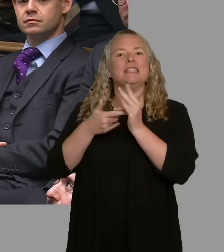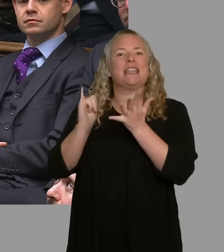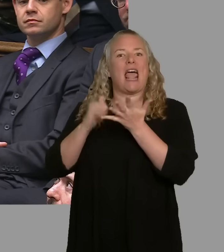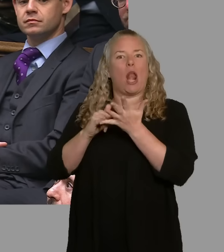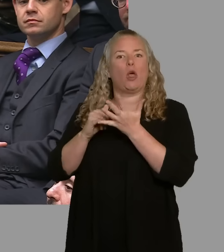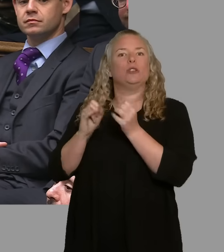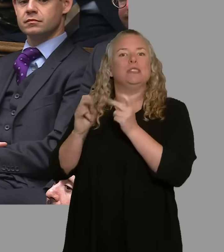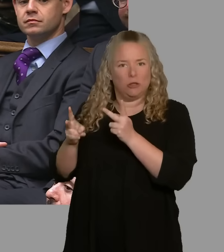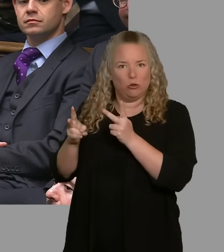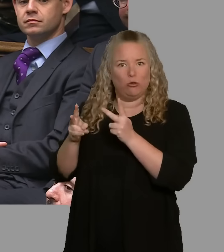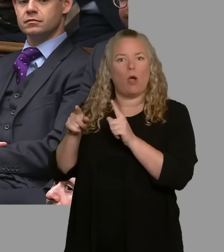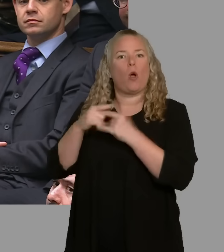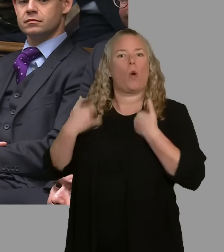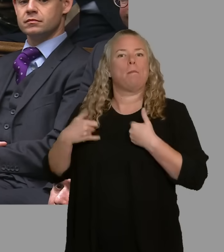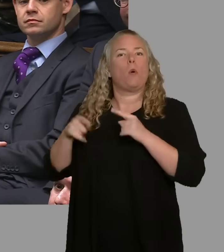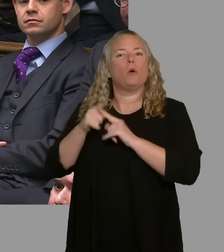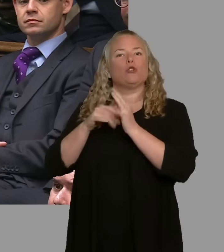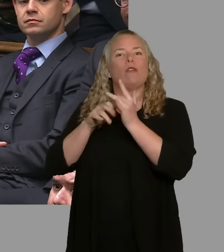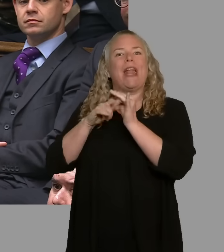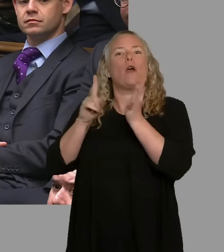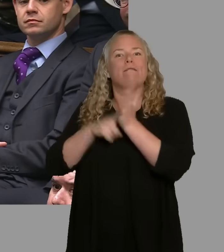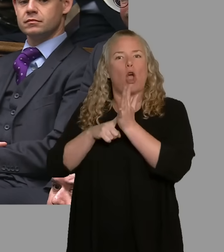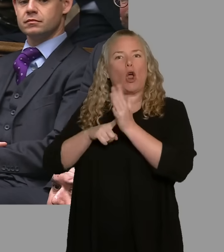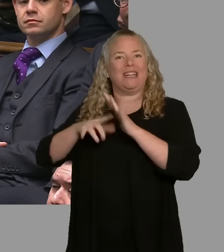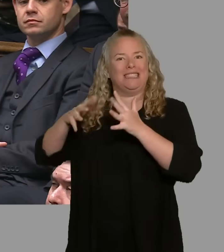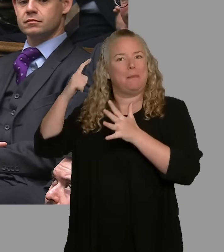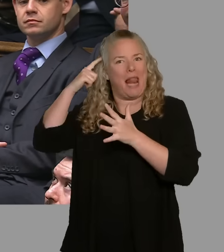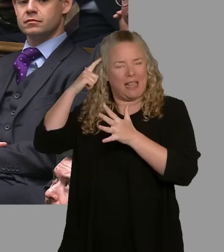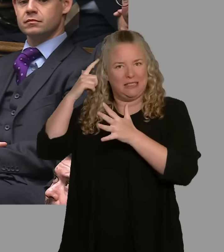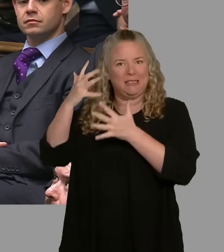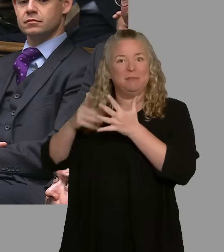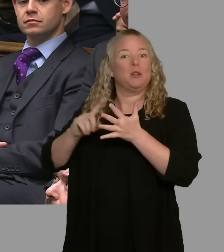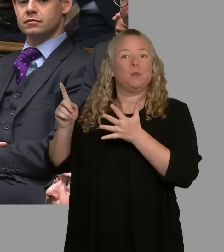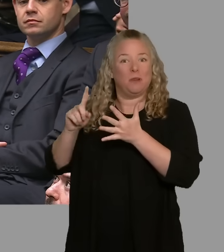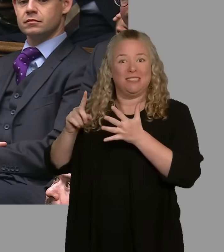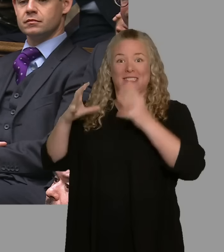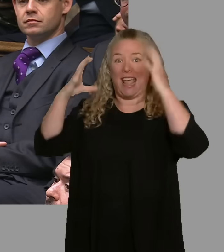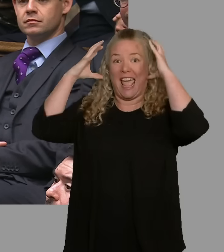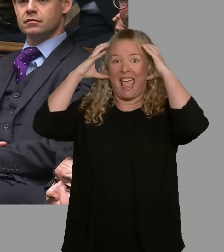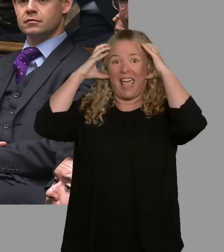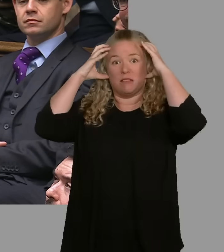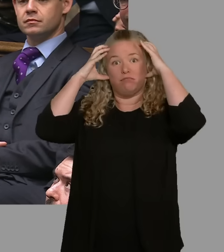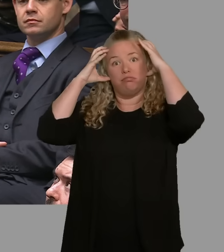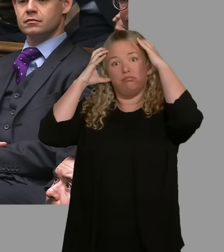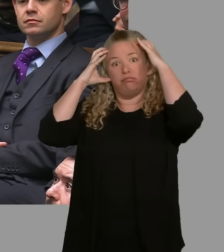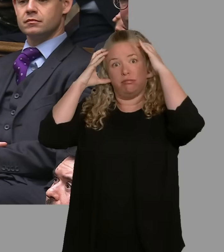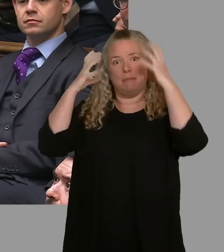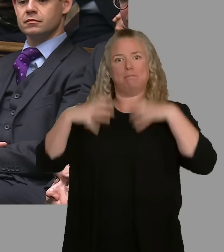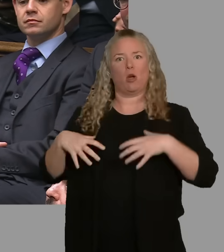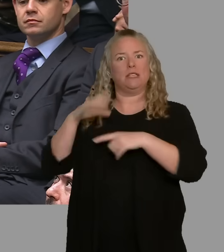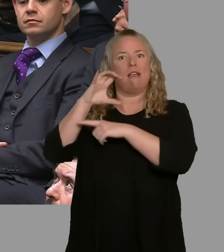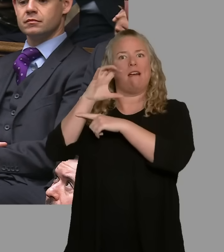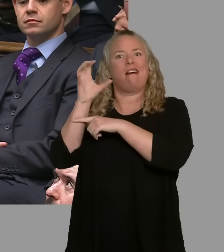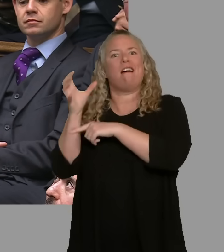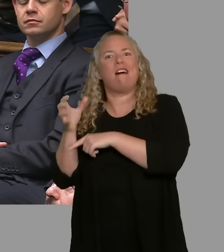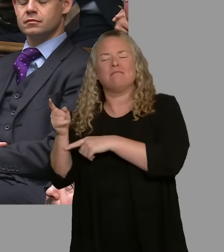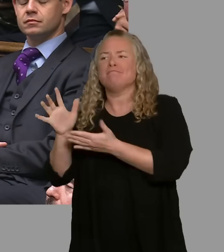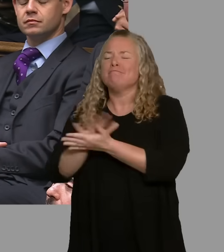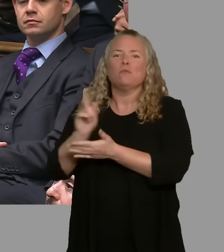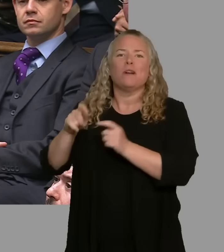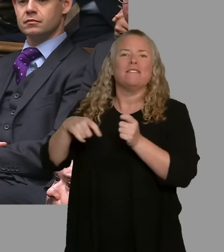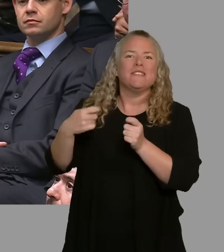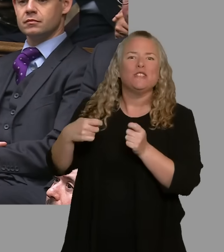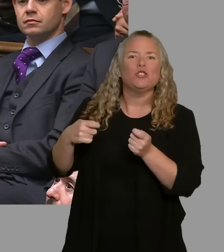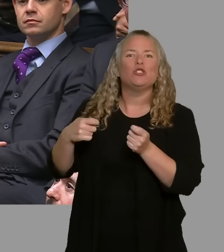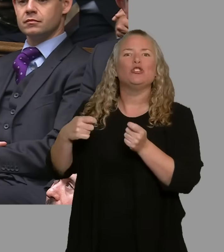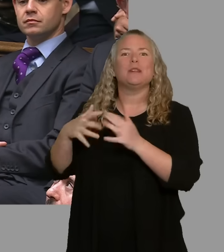bedbound and says his condition has destroyed his quality of life. He's also having to crowdfund for treatment in Spain because the NHS can't give him the help he needs. Could